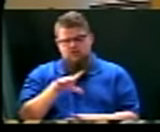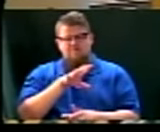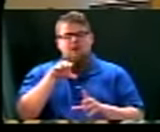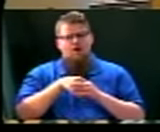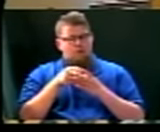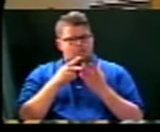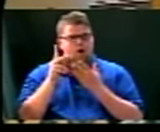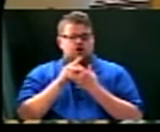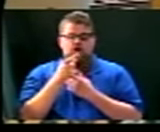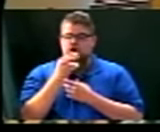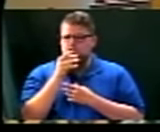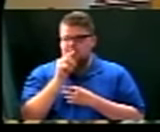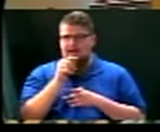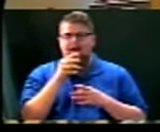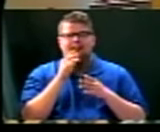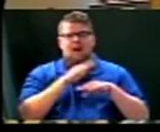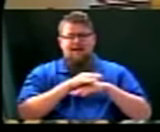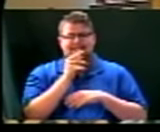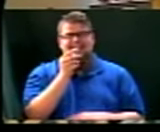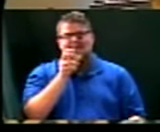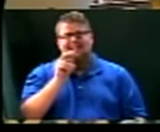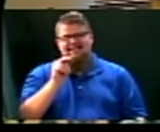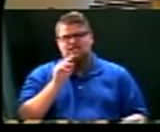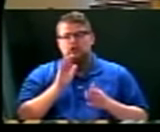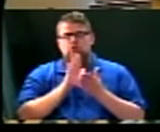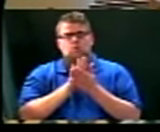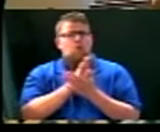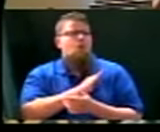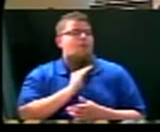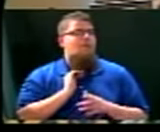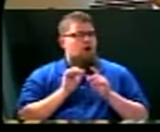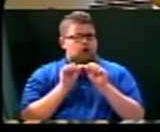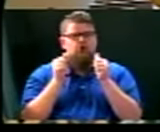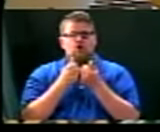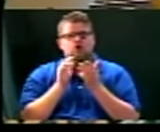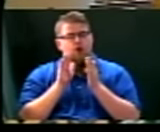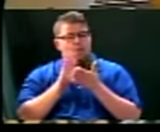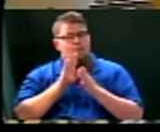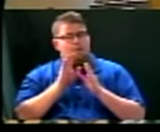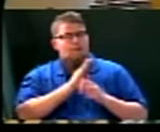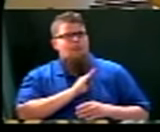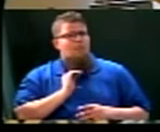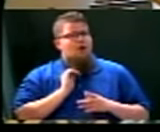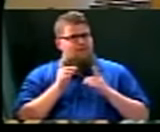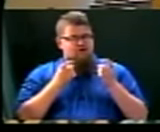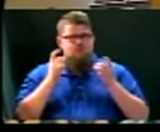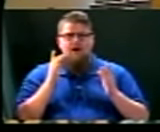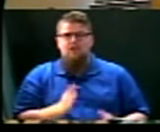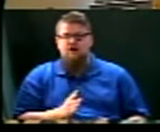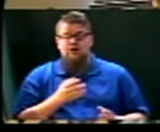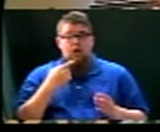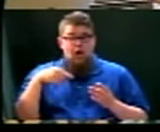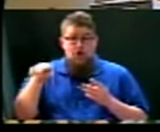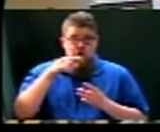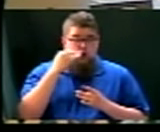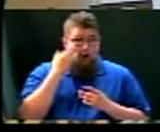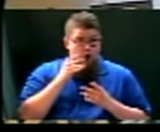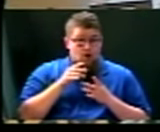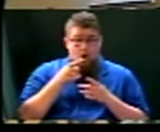of Directors and on the Tennessee School Boards Association Board of Directors. All of you who know Gloria